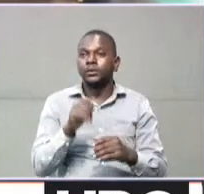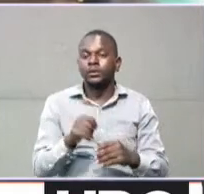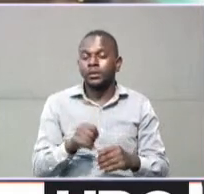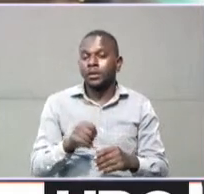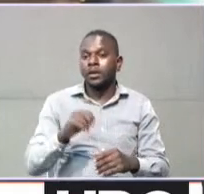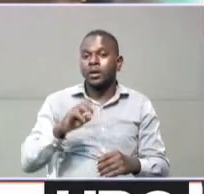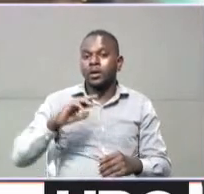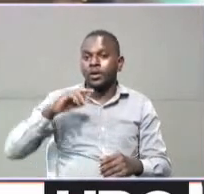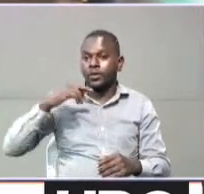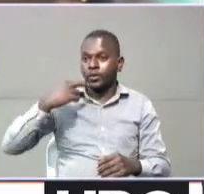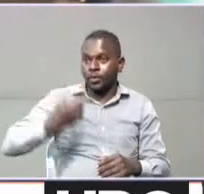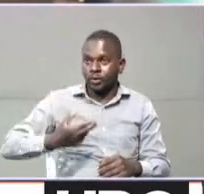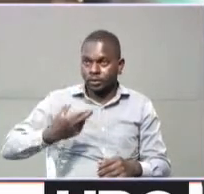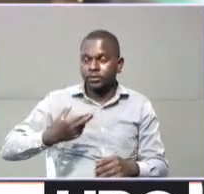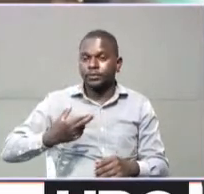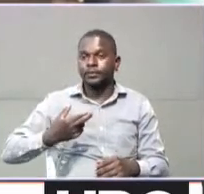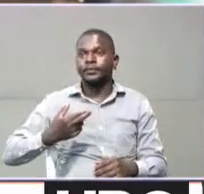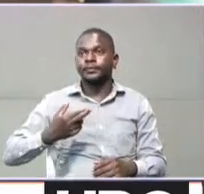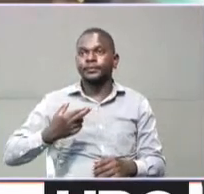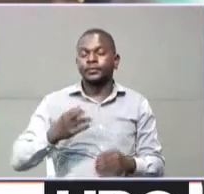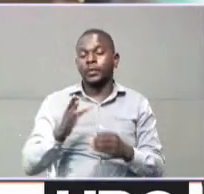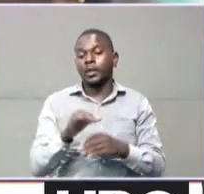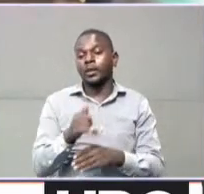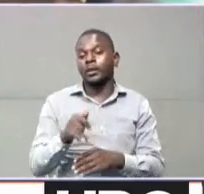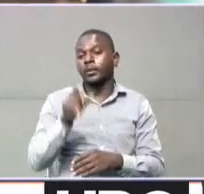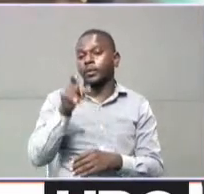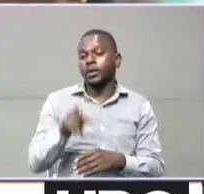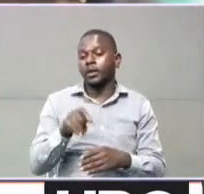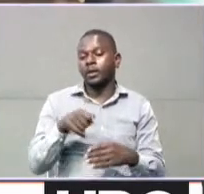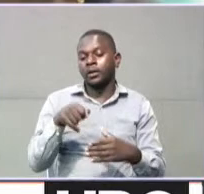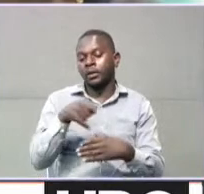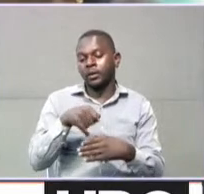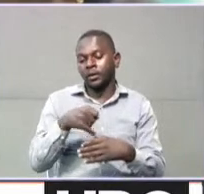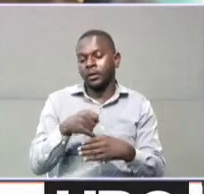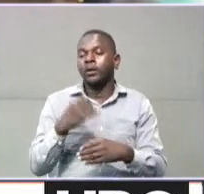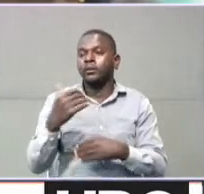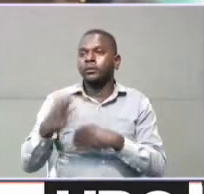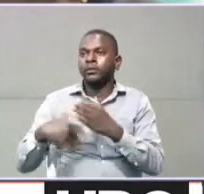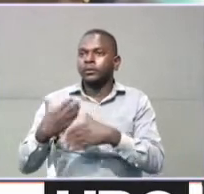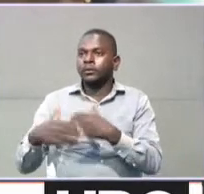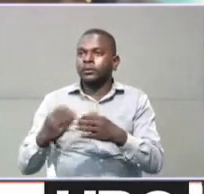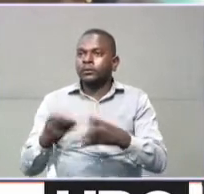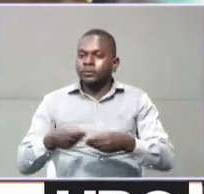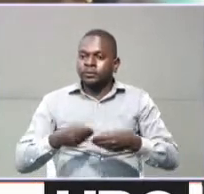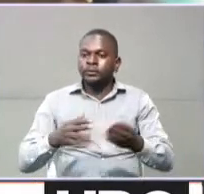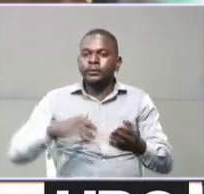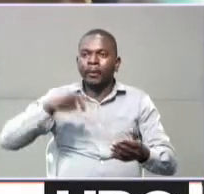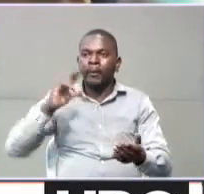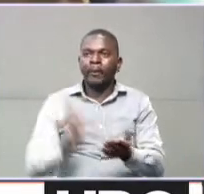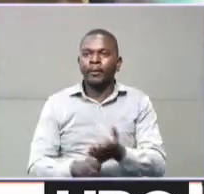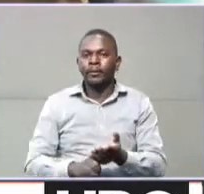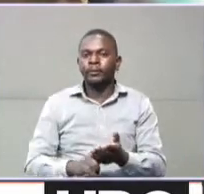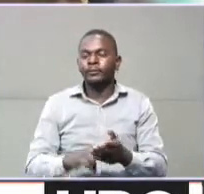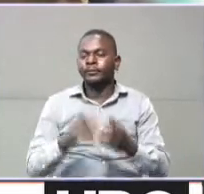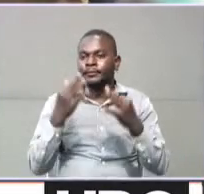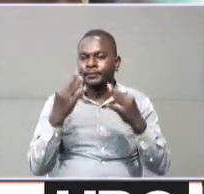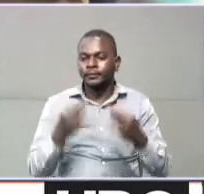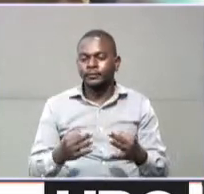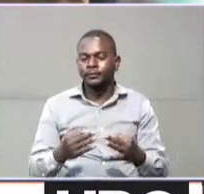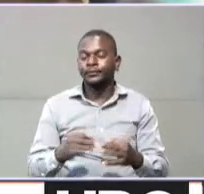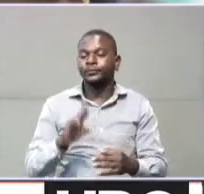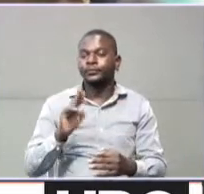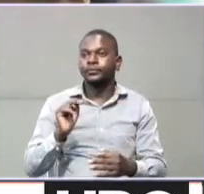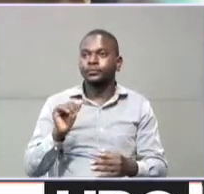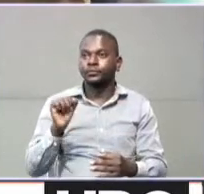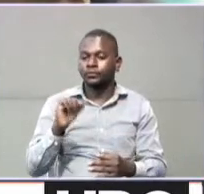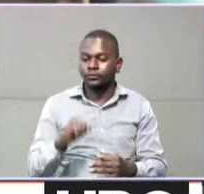report anyone involved in a production and distribution of uncertified products to the bureau